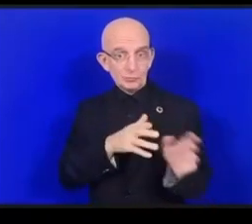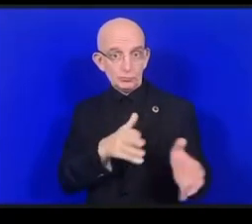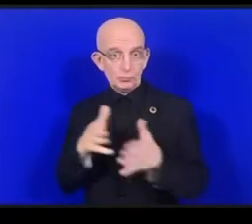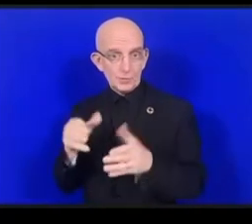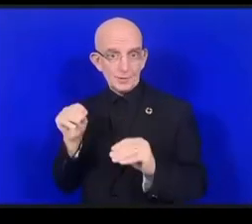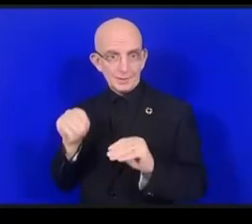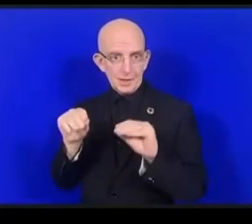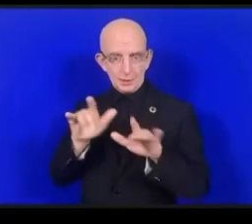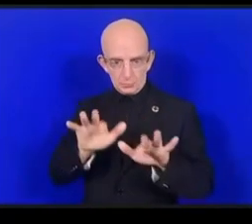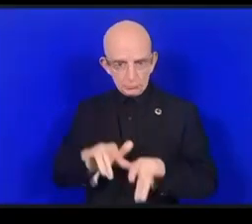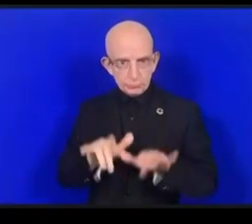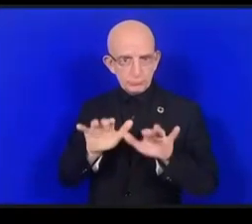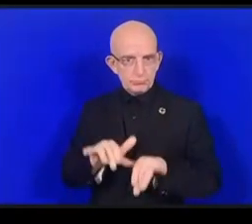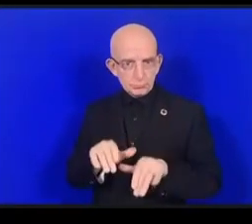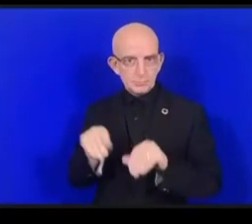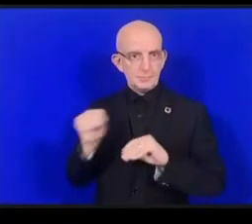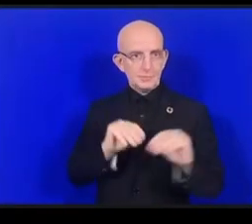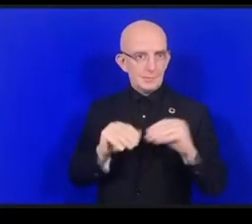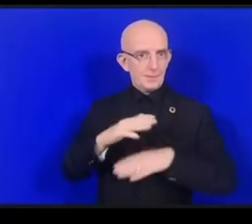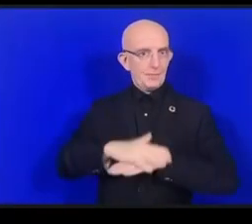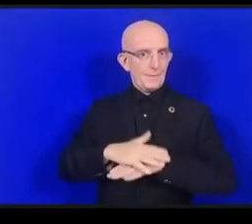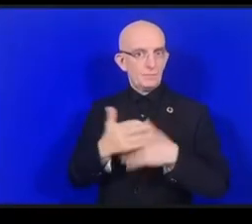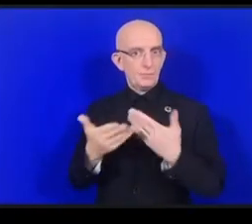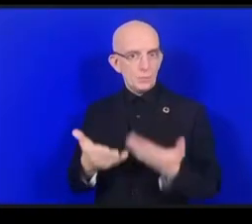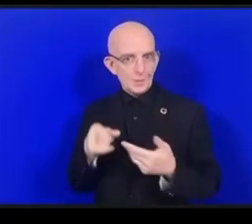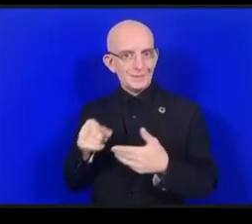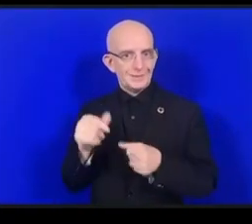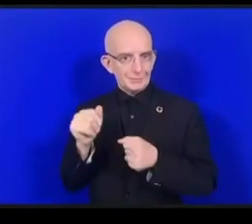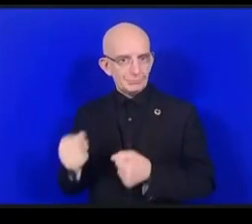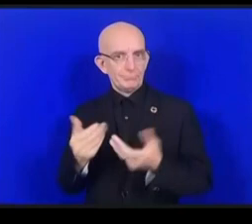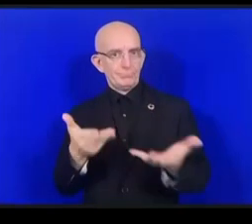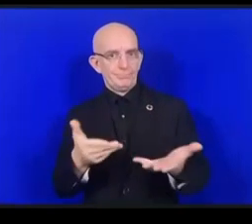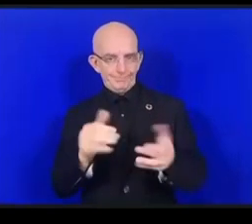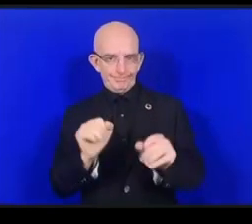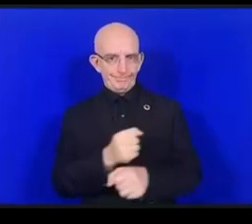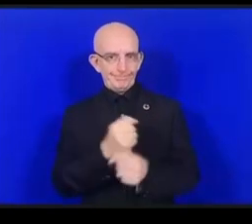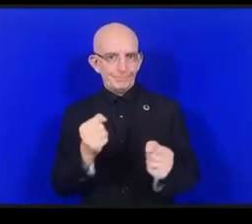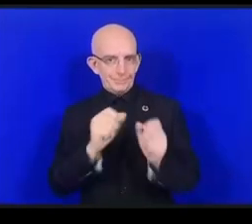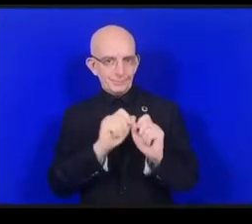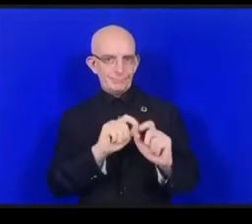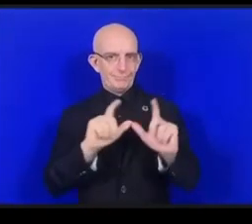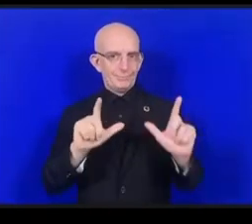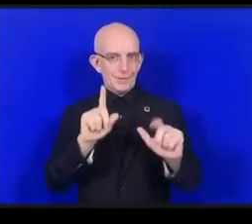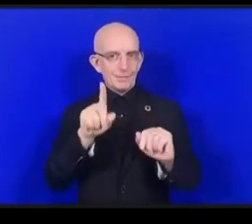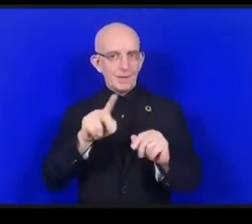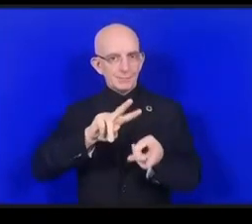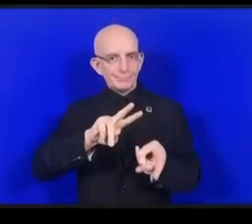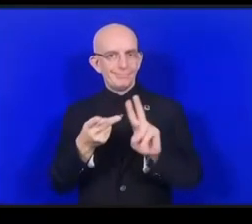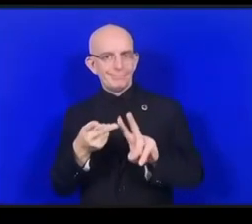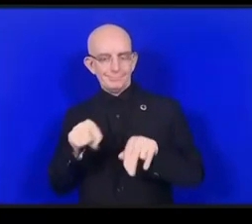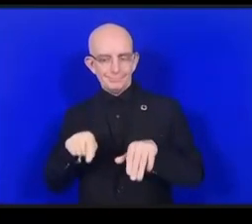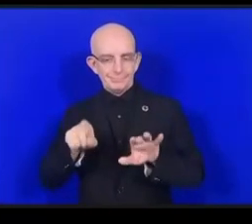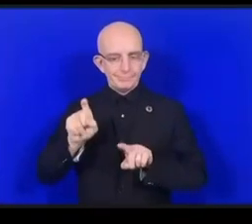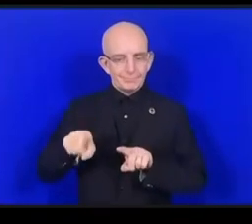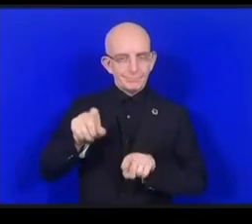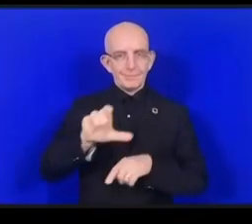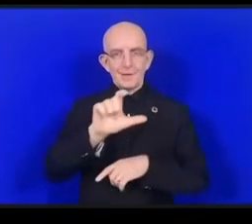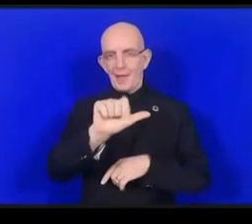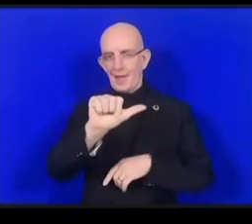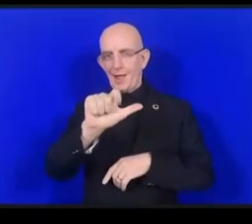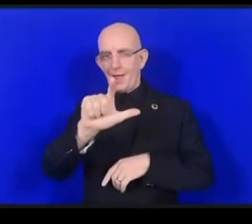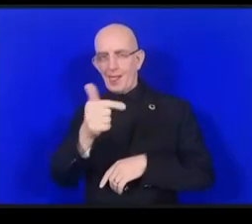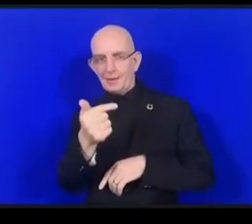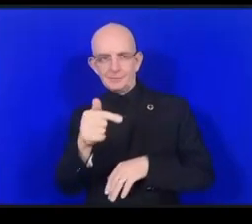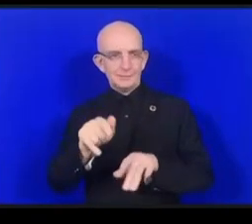know, much more complicated things. What I want to say in our education systems is our accessibility offices have really been so much about how you